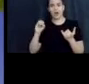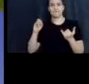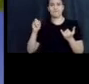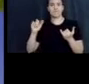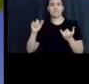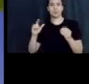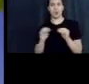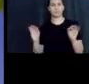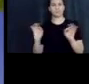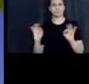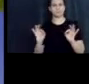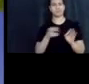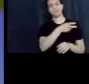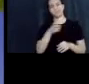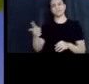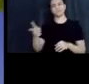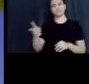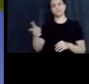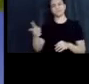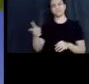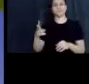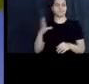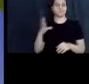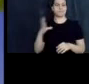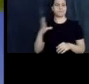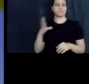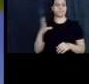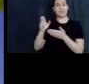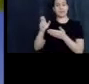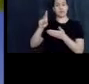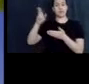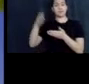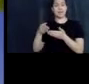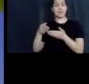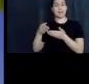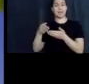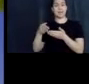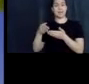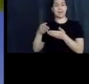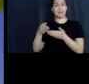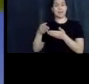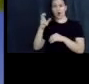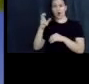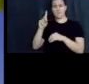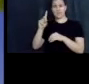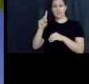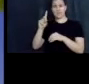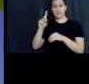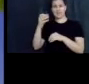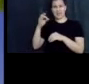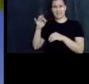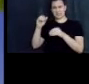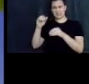lamar.edu/admissions, and then you hit the COVID-19 FAQs, you should be able to find the drop box for that. If you are a